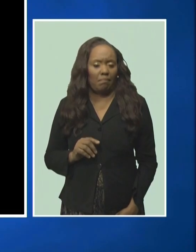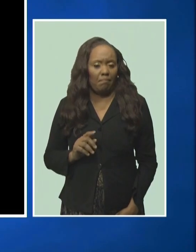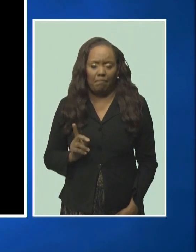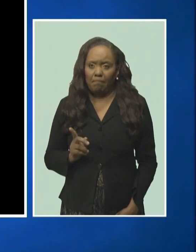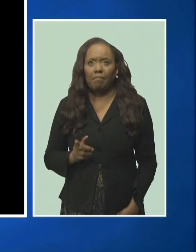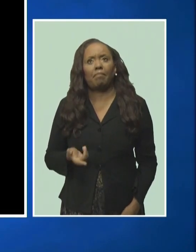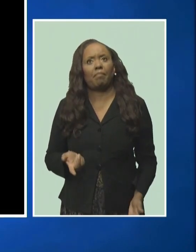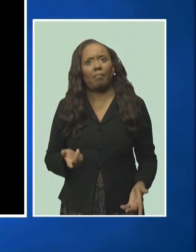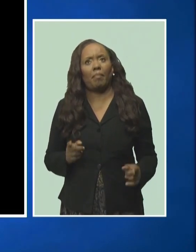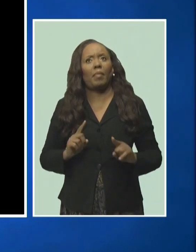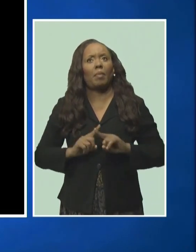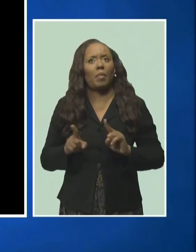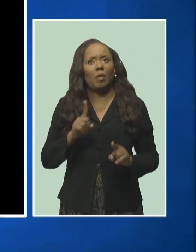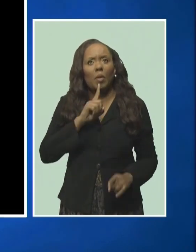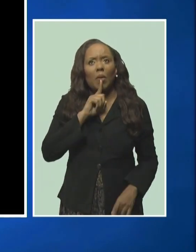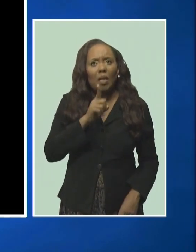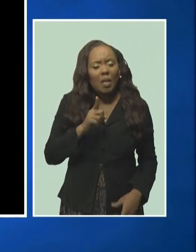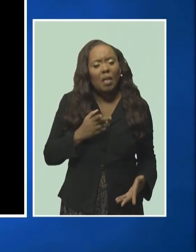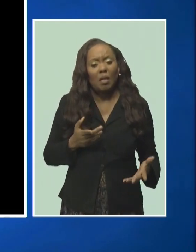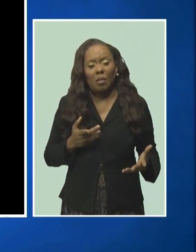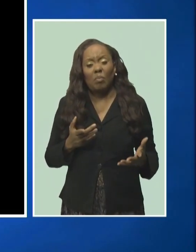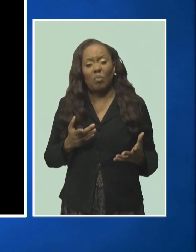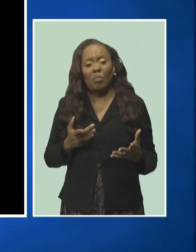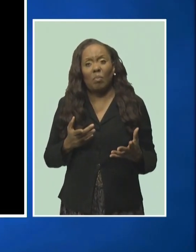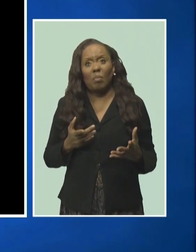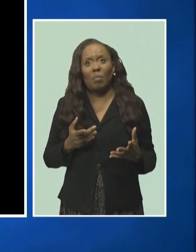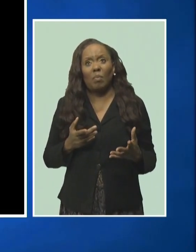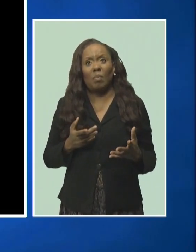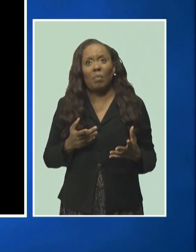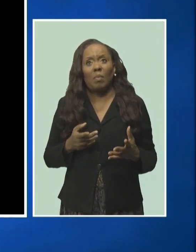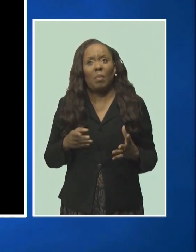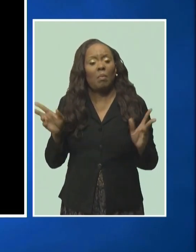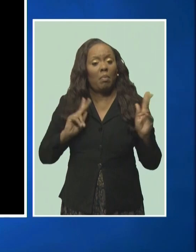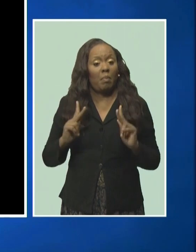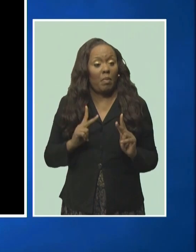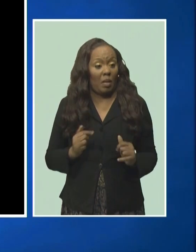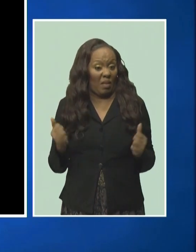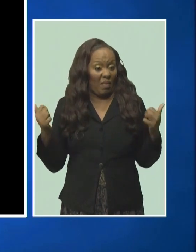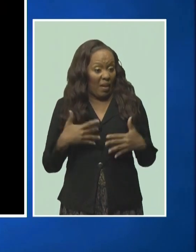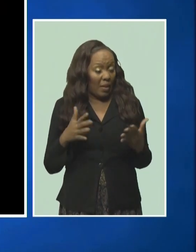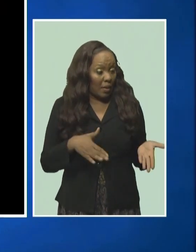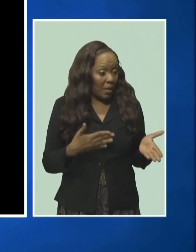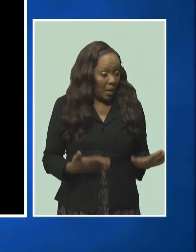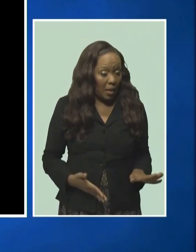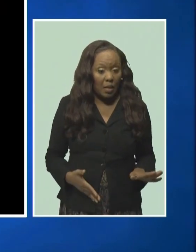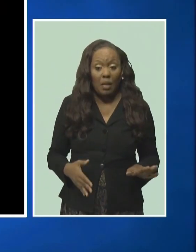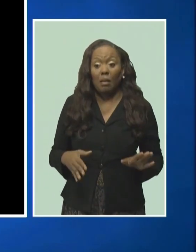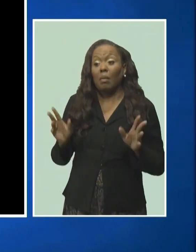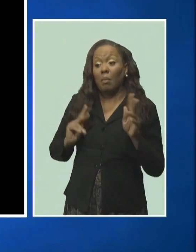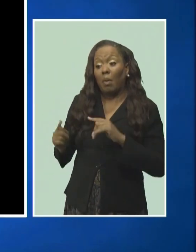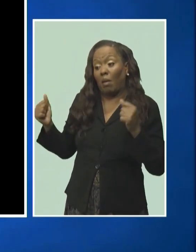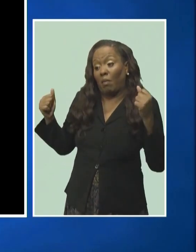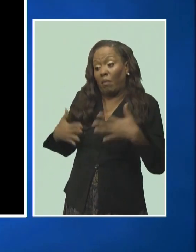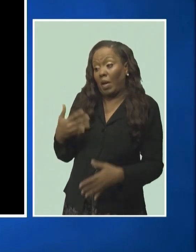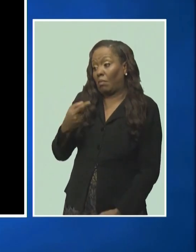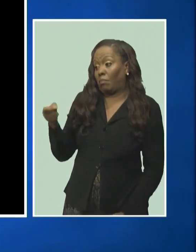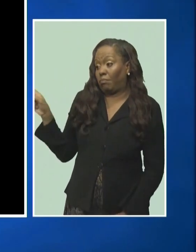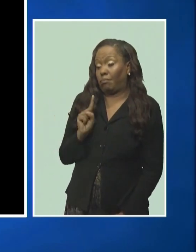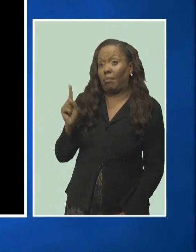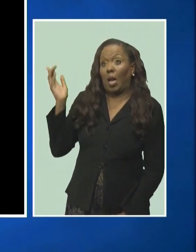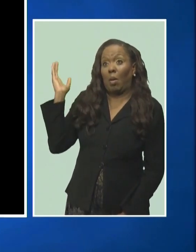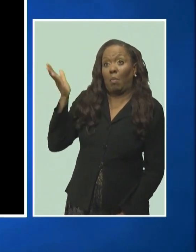the importance of the oral tradition was stressed as a secondary leg of the pontifications and poetry competition of the Ministry of